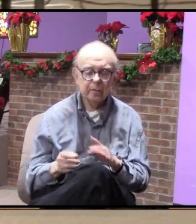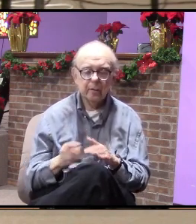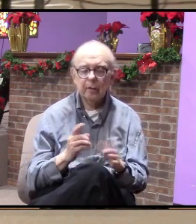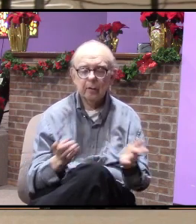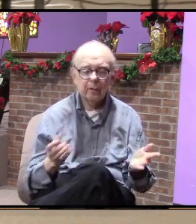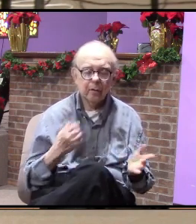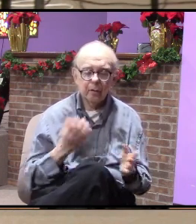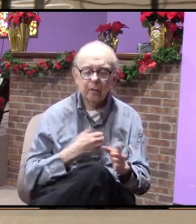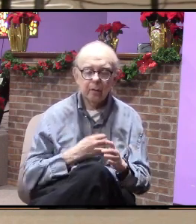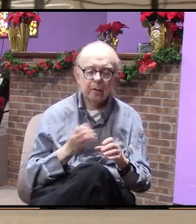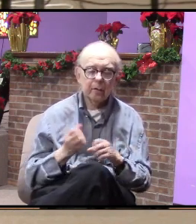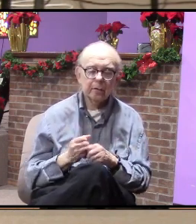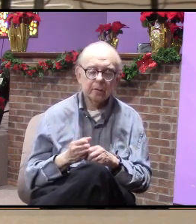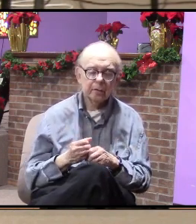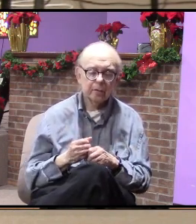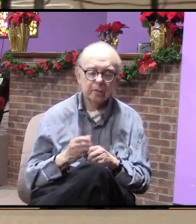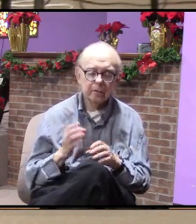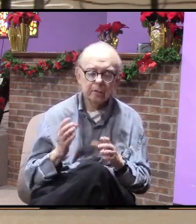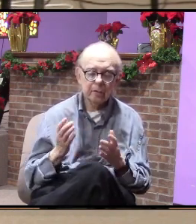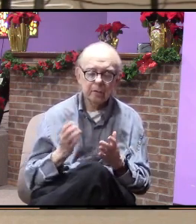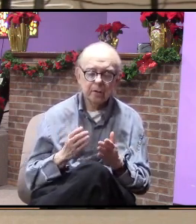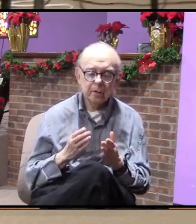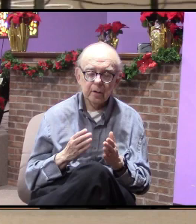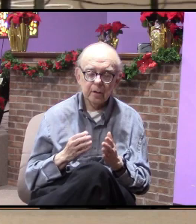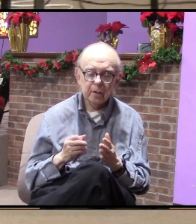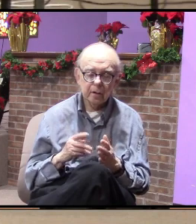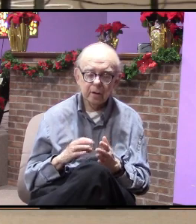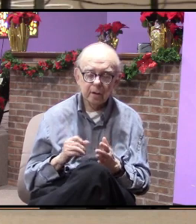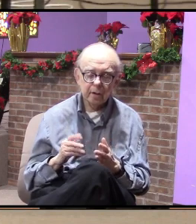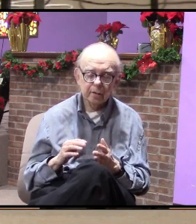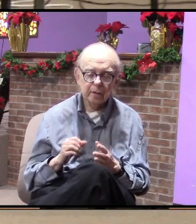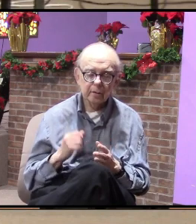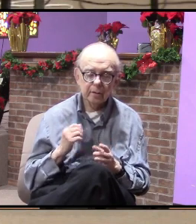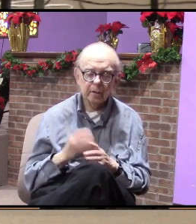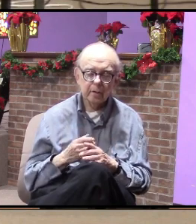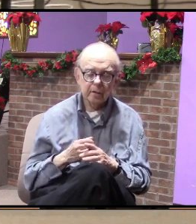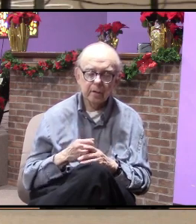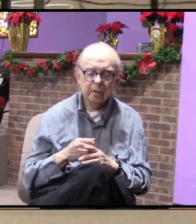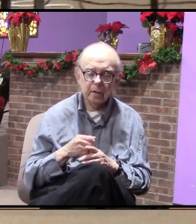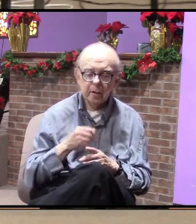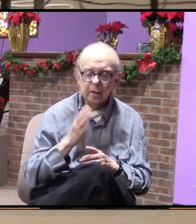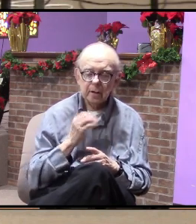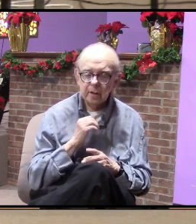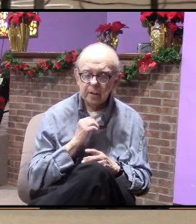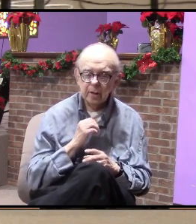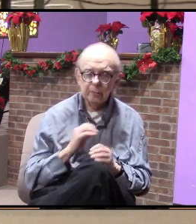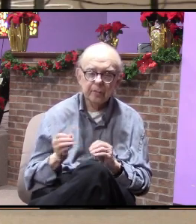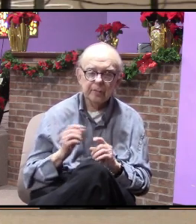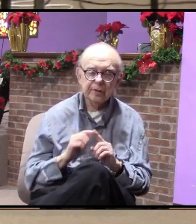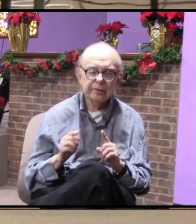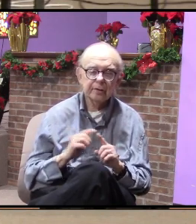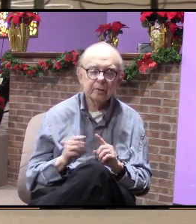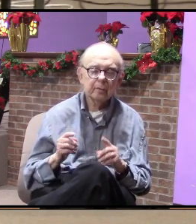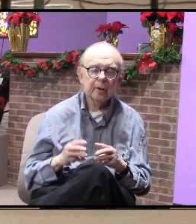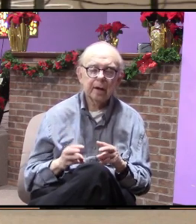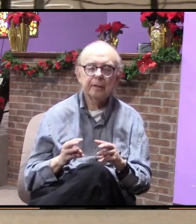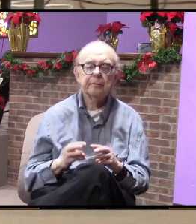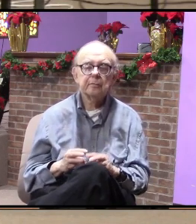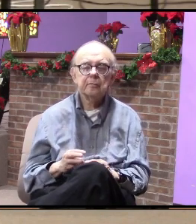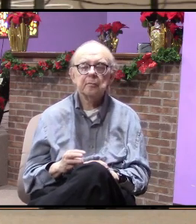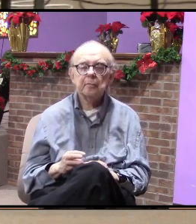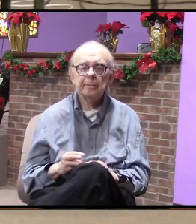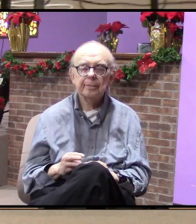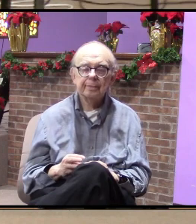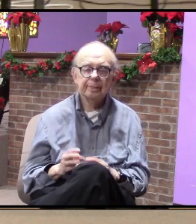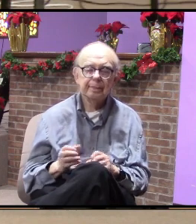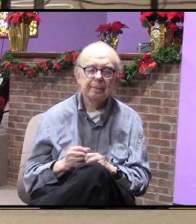We're getting in a good cadence. We're getting in a good rhythm. And the next thing we know, he's moving us in another total direction.